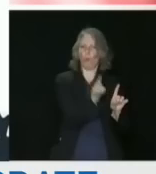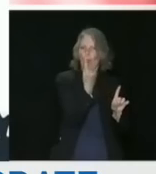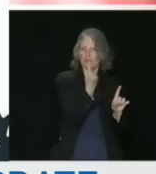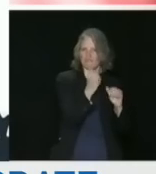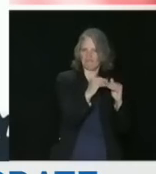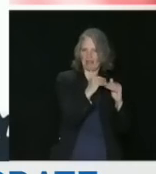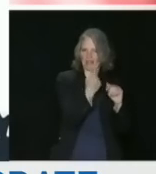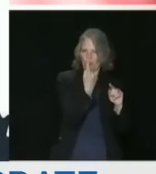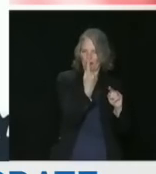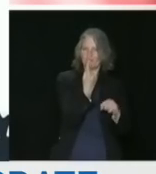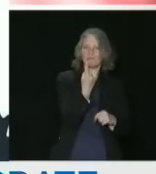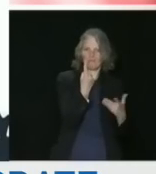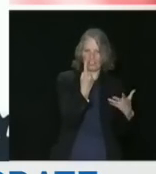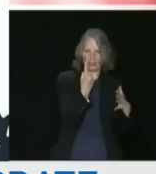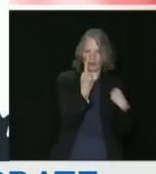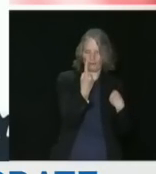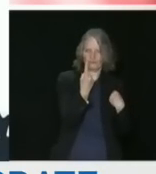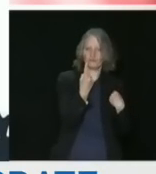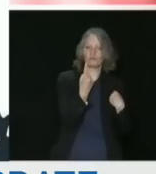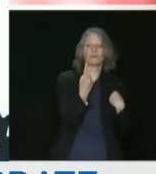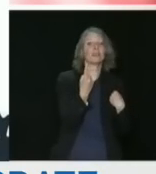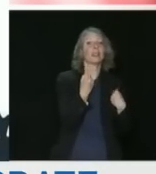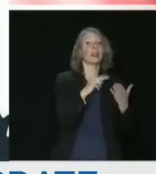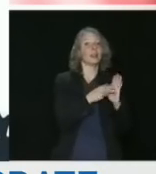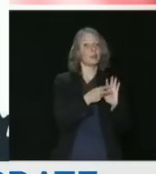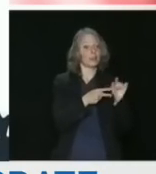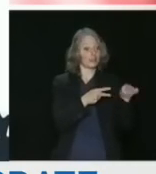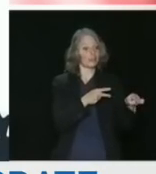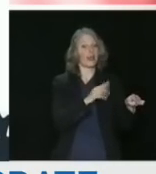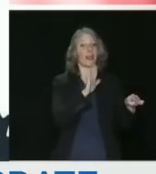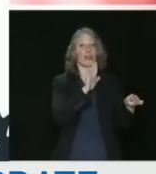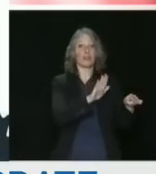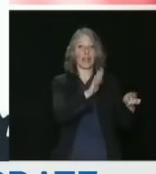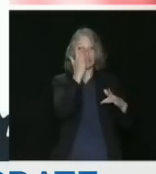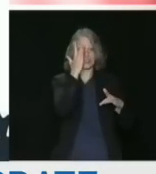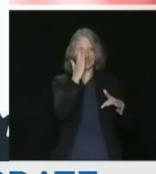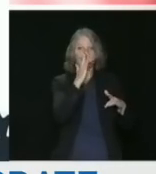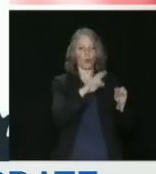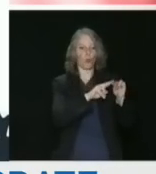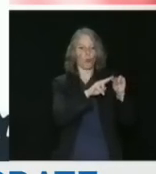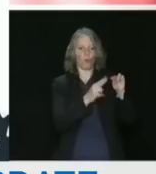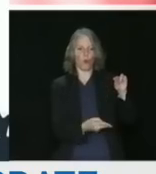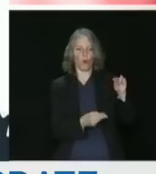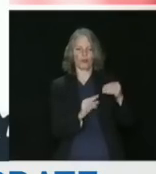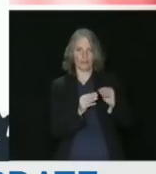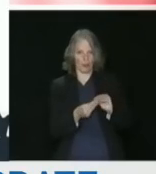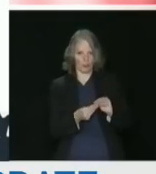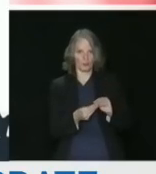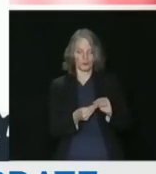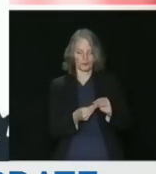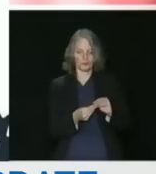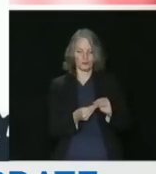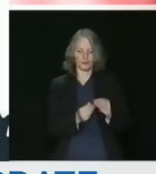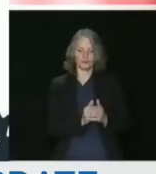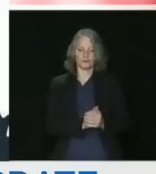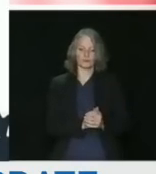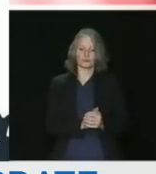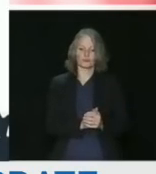dose of COVID-19 vaccine, which has contributed to reduced rates of infection in these high-risk age